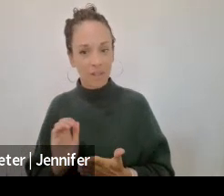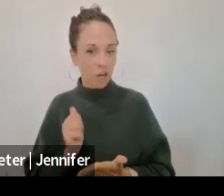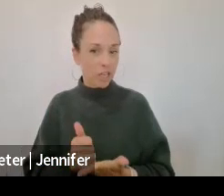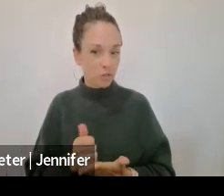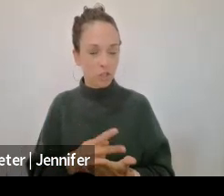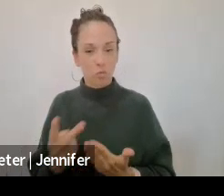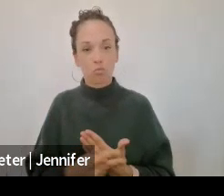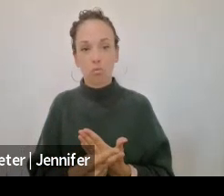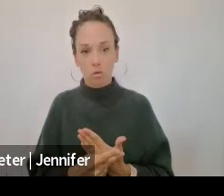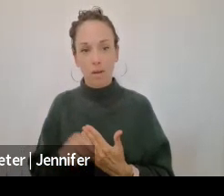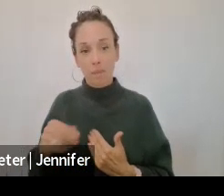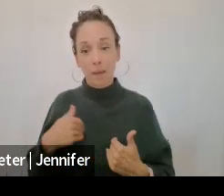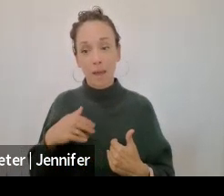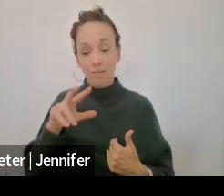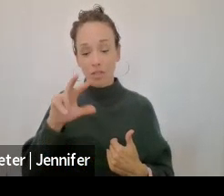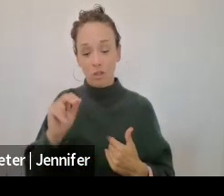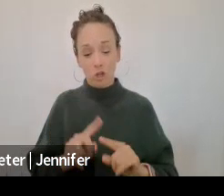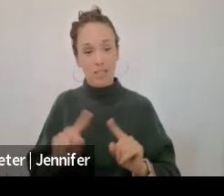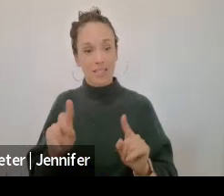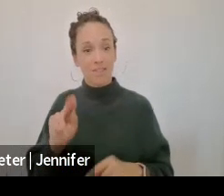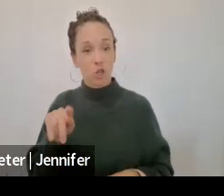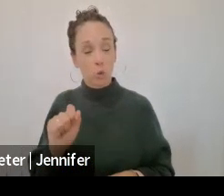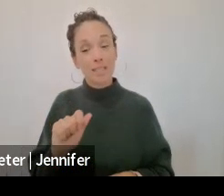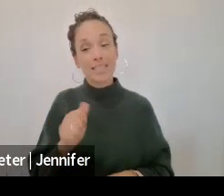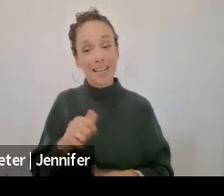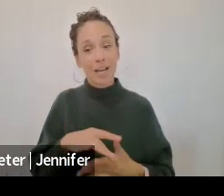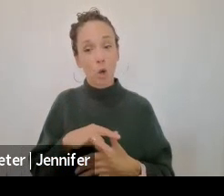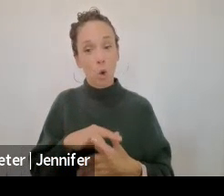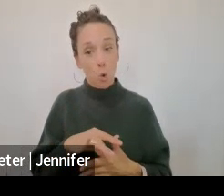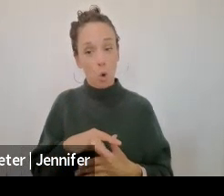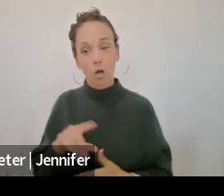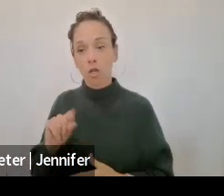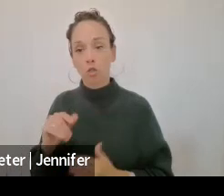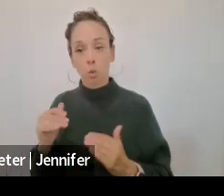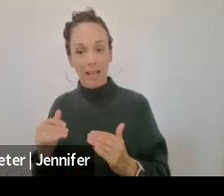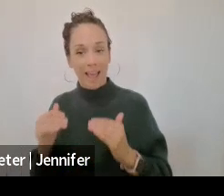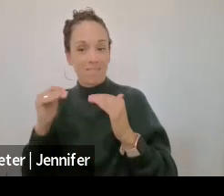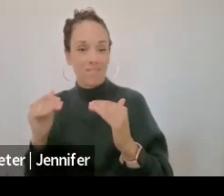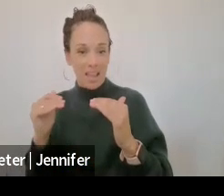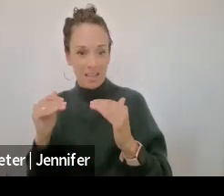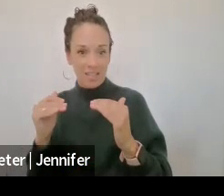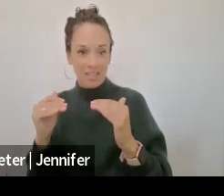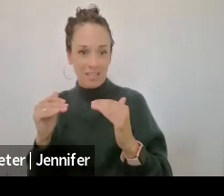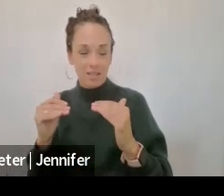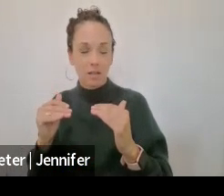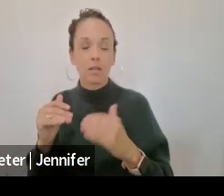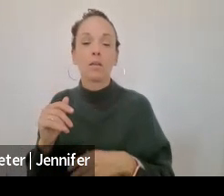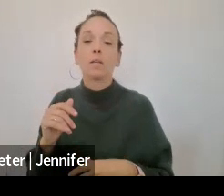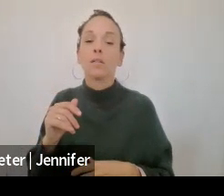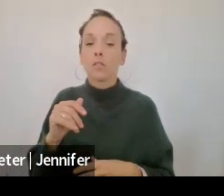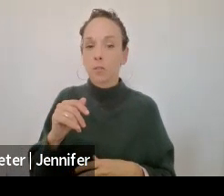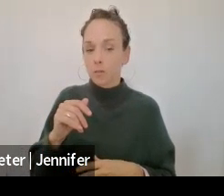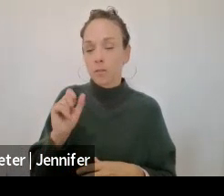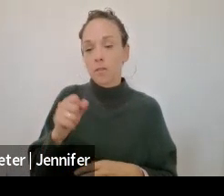program. And they have 30 different units, 10 core units, plus 20 advanced units that can be used to